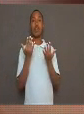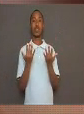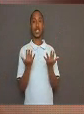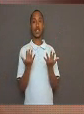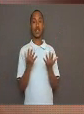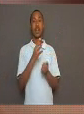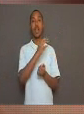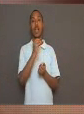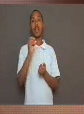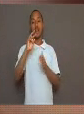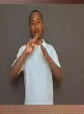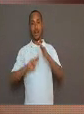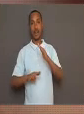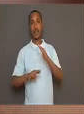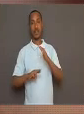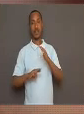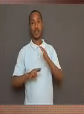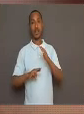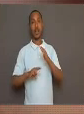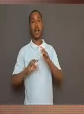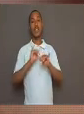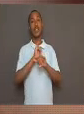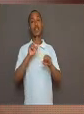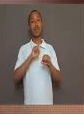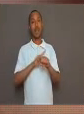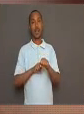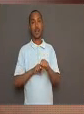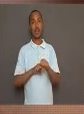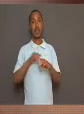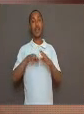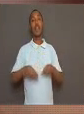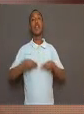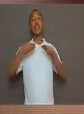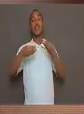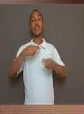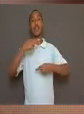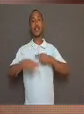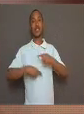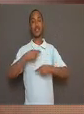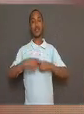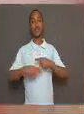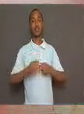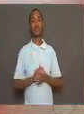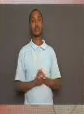Oxidation and reduction take place at the same time in a given reaction.